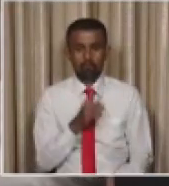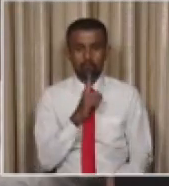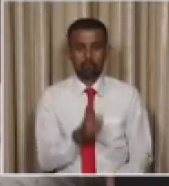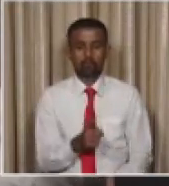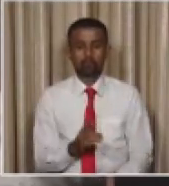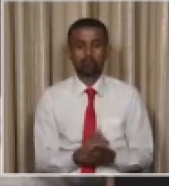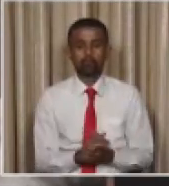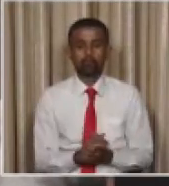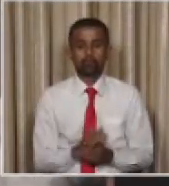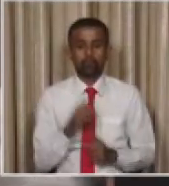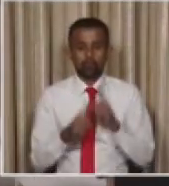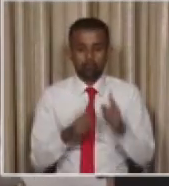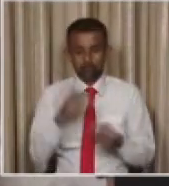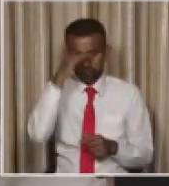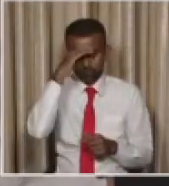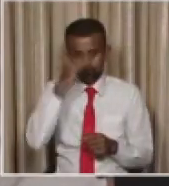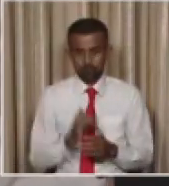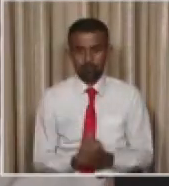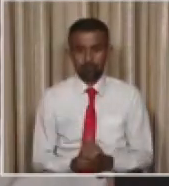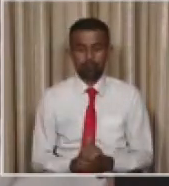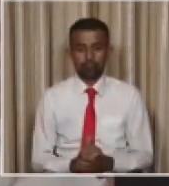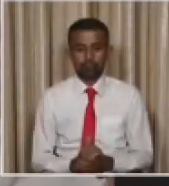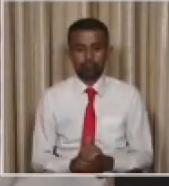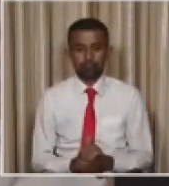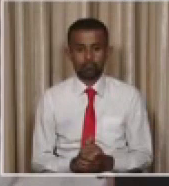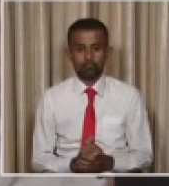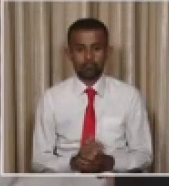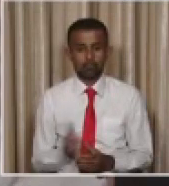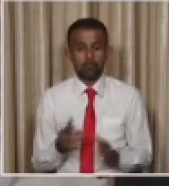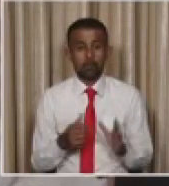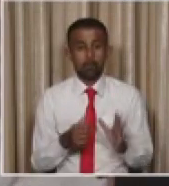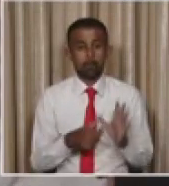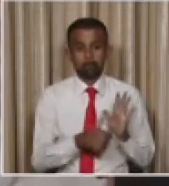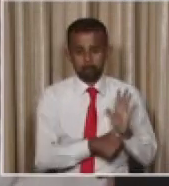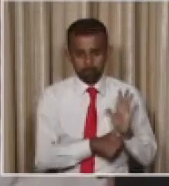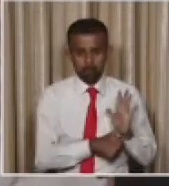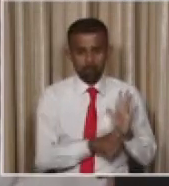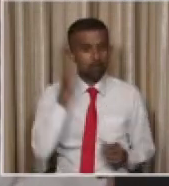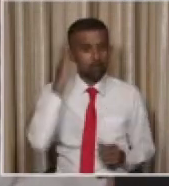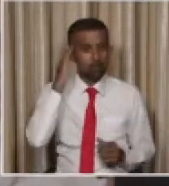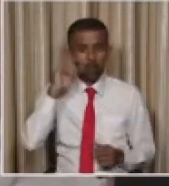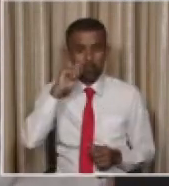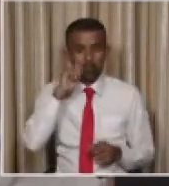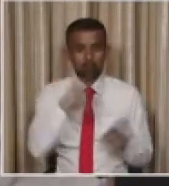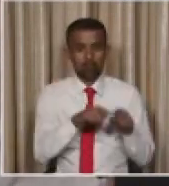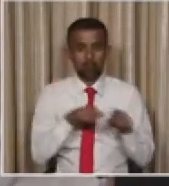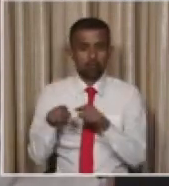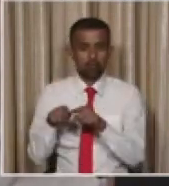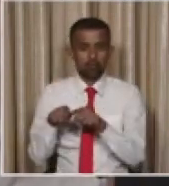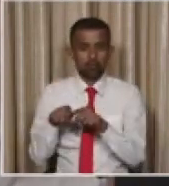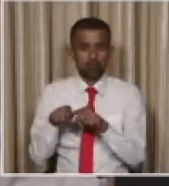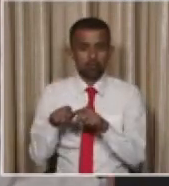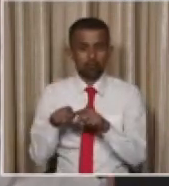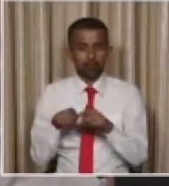and empowerment of women referred to in this bill at the least it's hard to find out it's not specific as there is